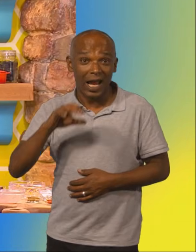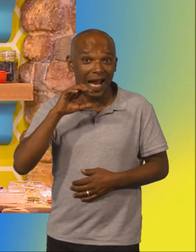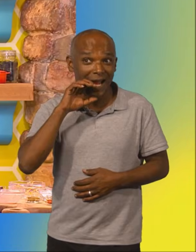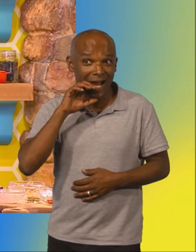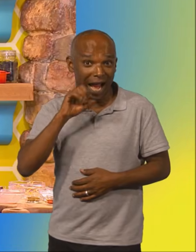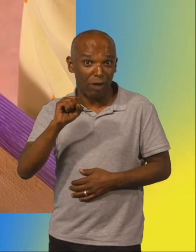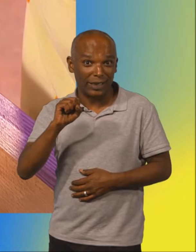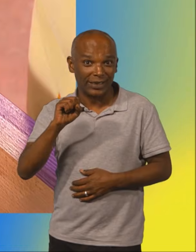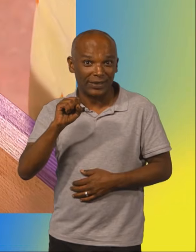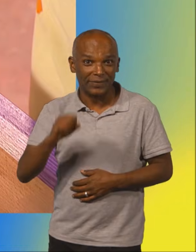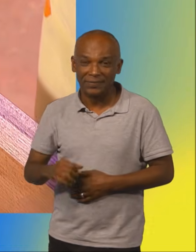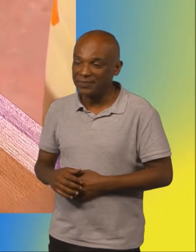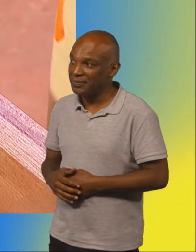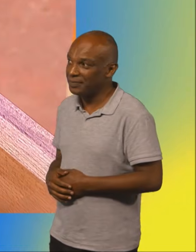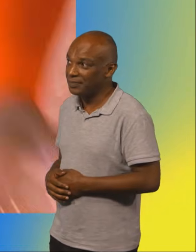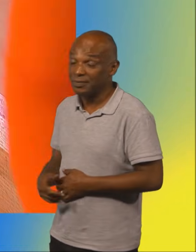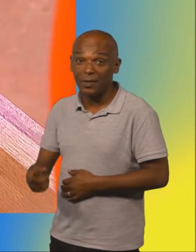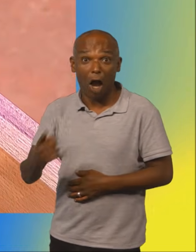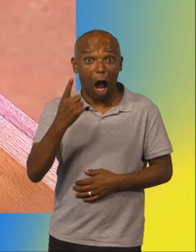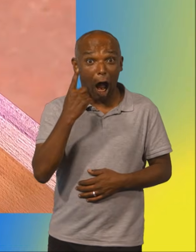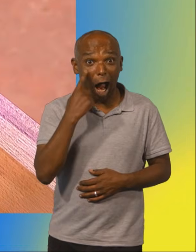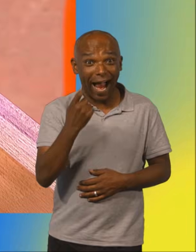and onion into a bowl.